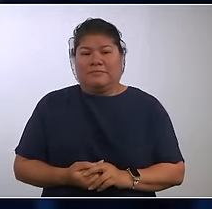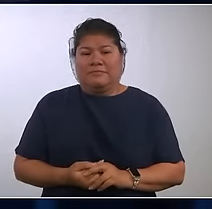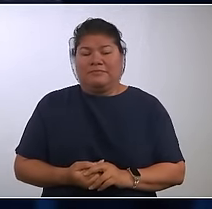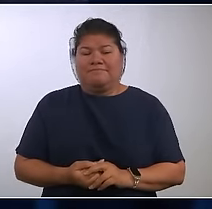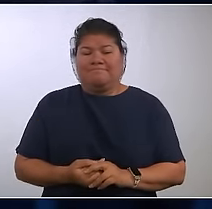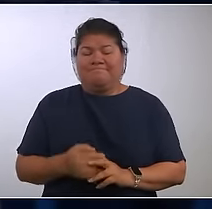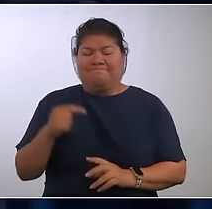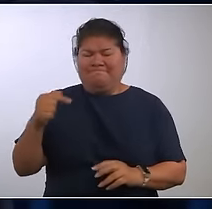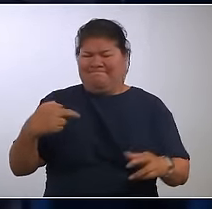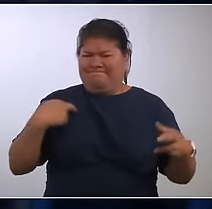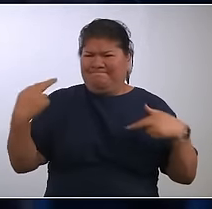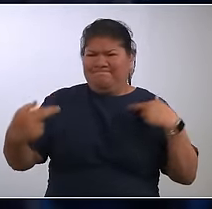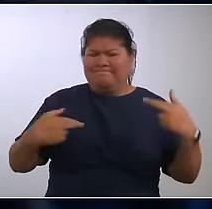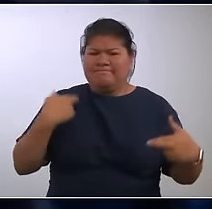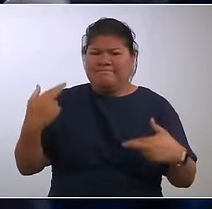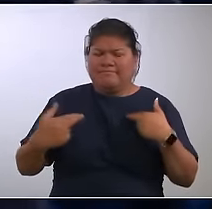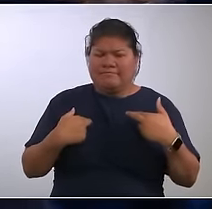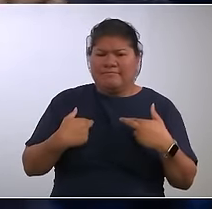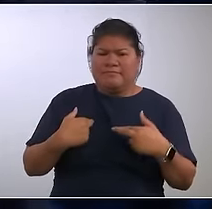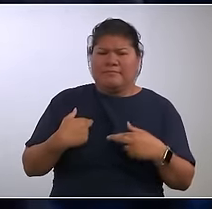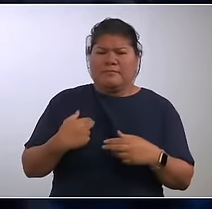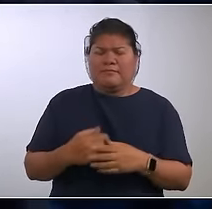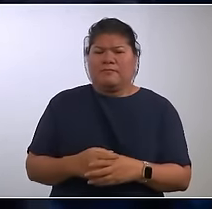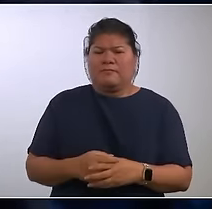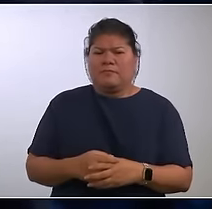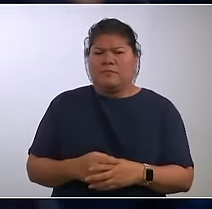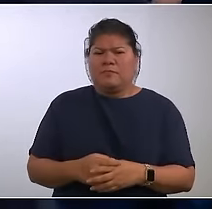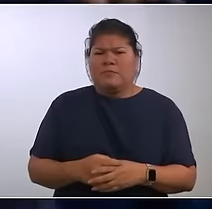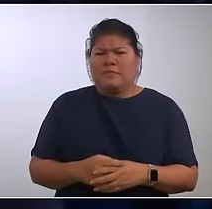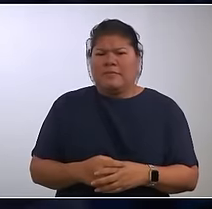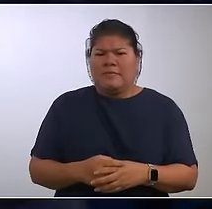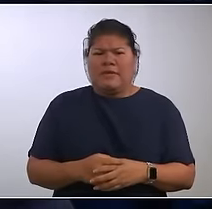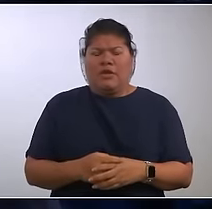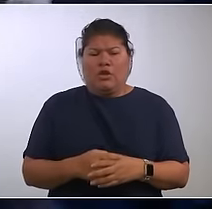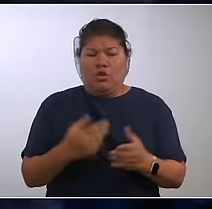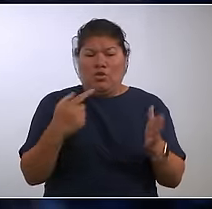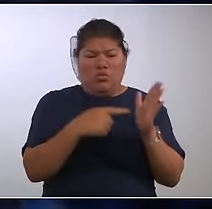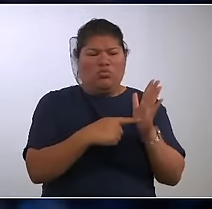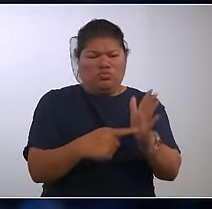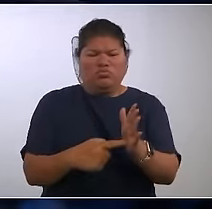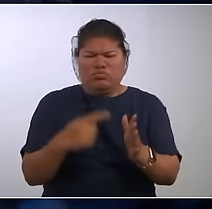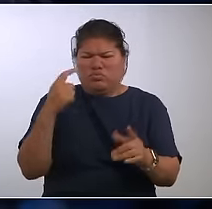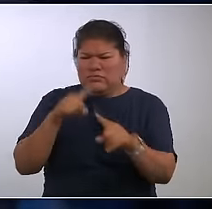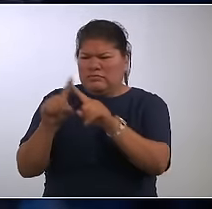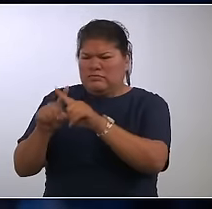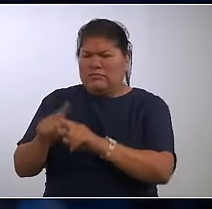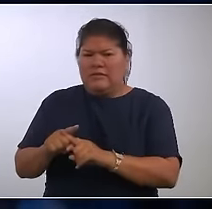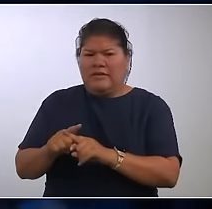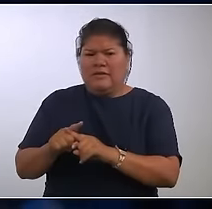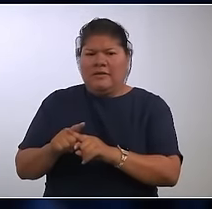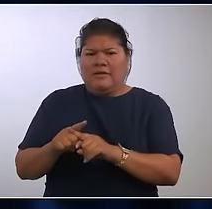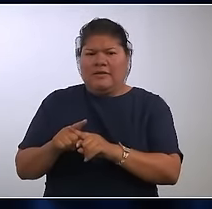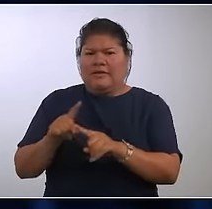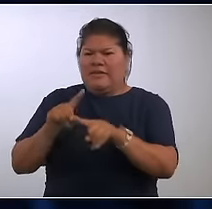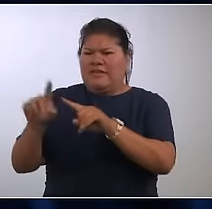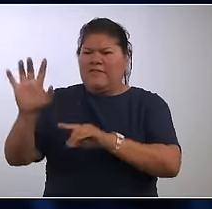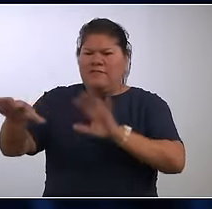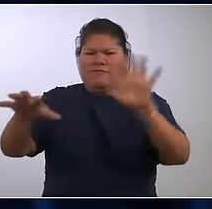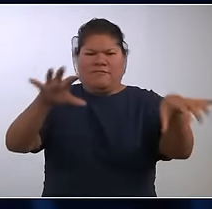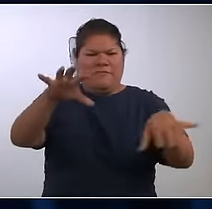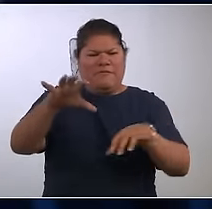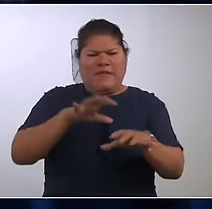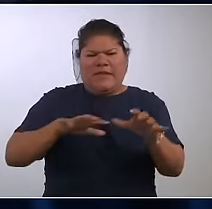Este avivamiento, this revival, se ve, is seen. Hay evidencia de él, there's evidence of en it. En diferentes sectores